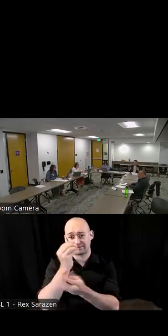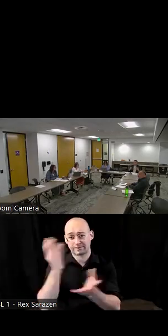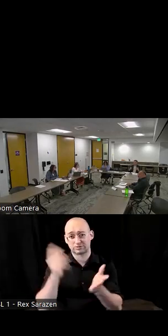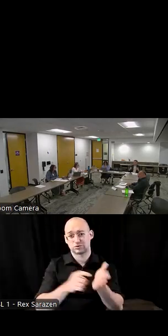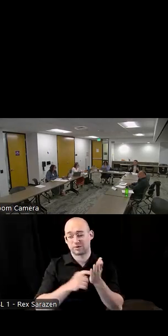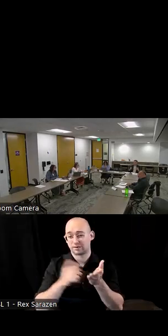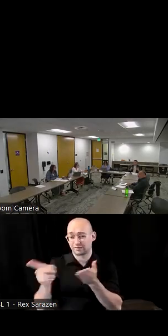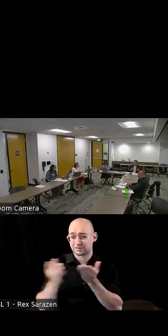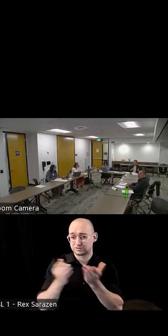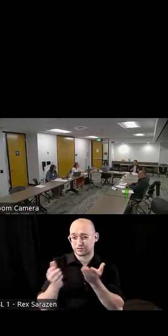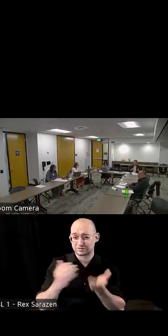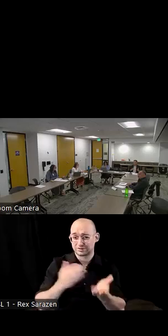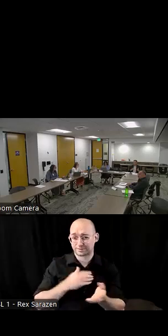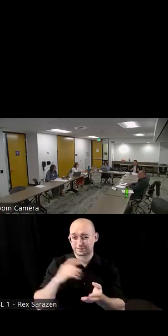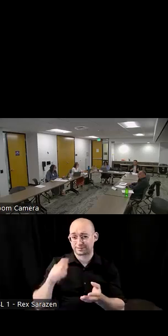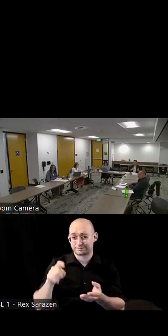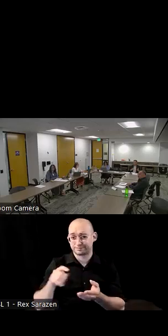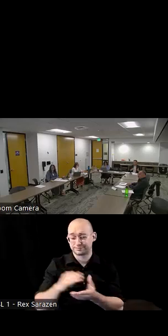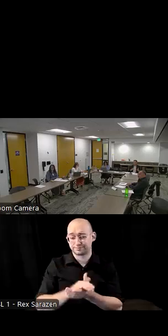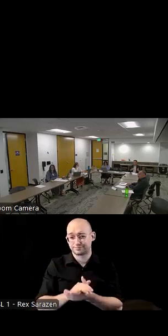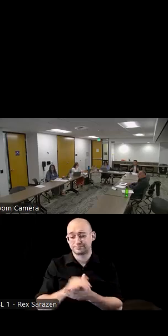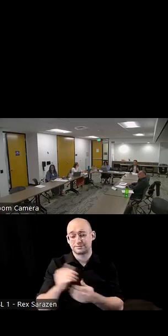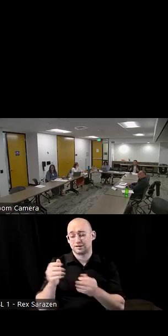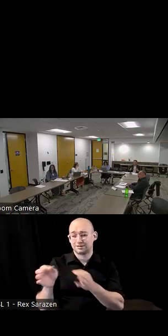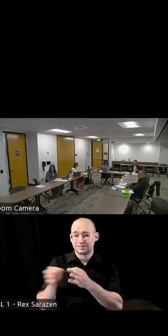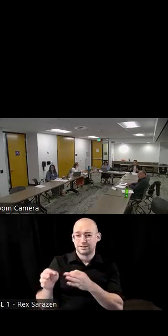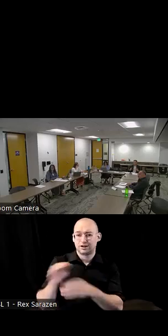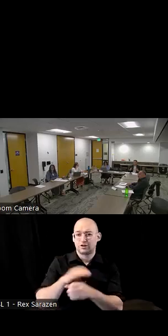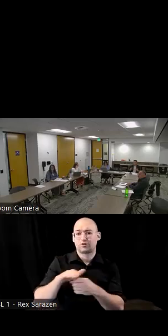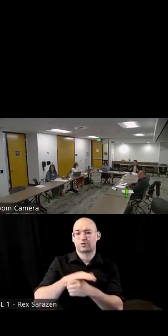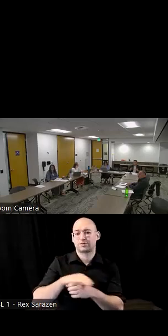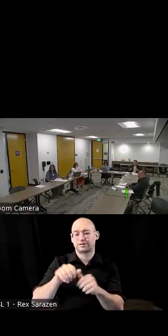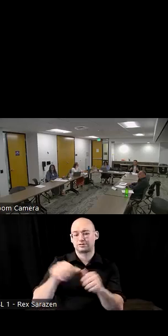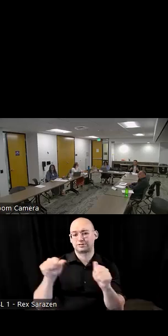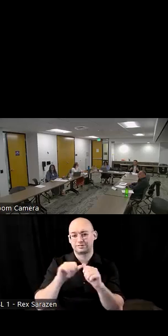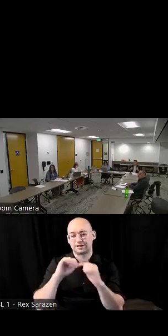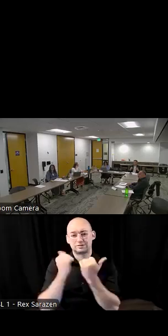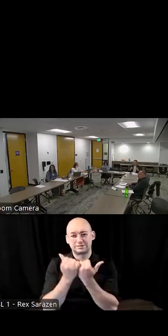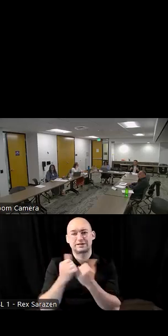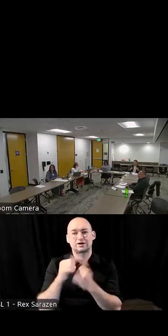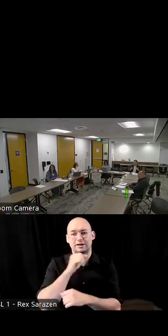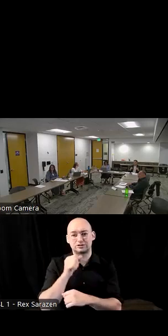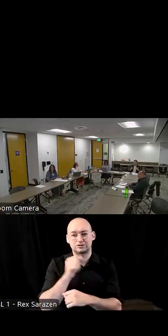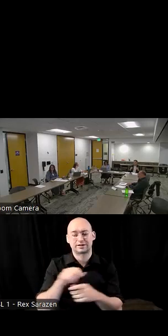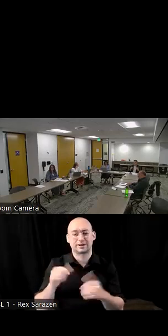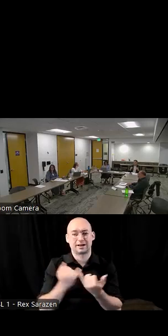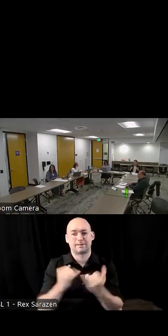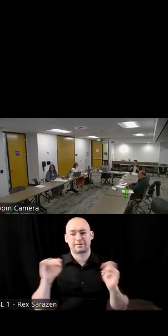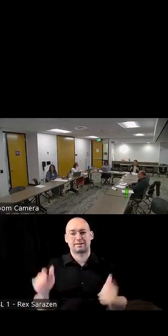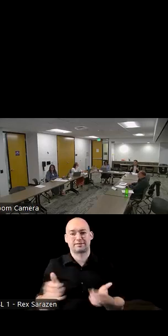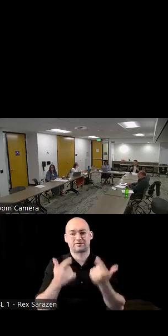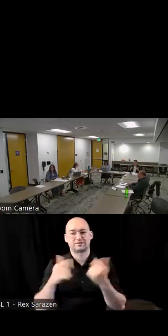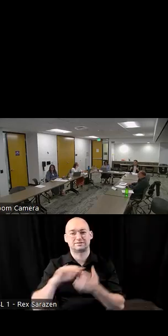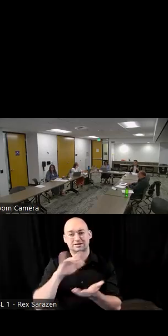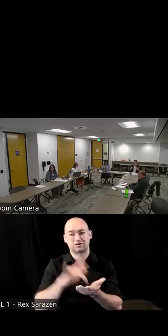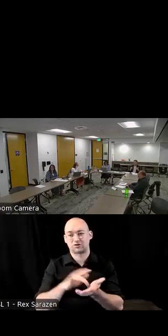needs? They would then be directed to a local area agency on aging or independent living center. The current model, and it really